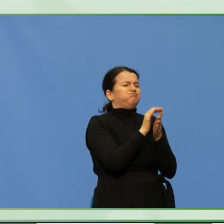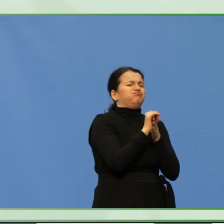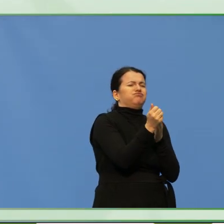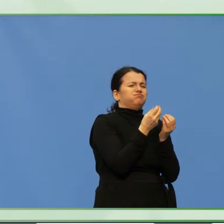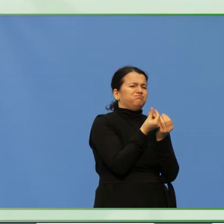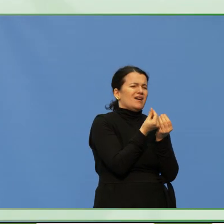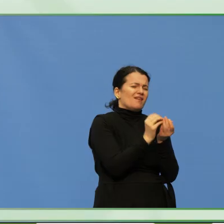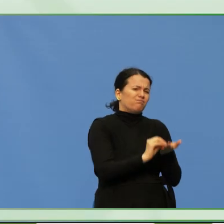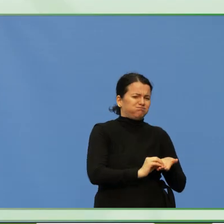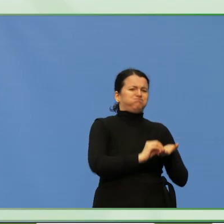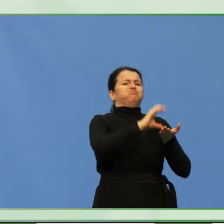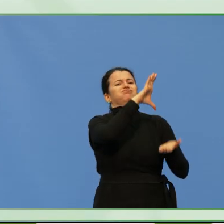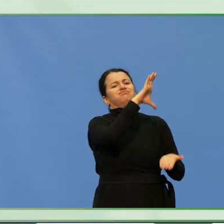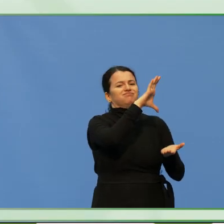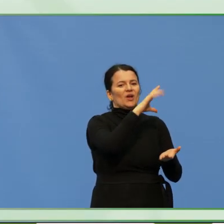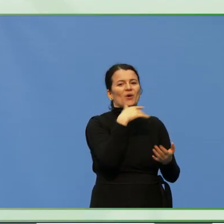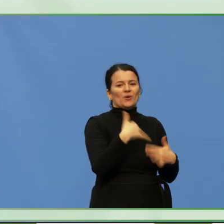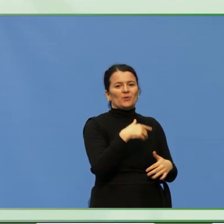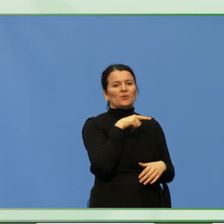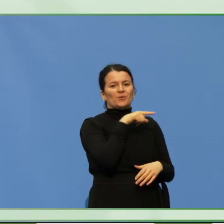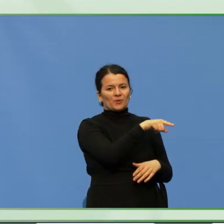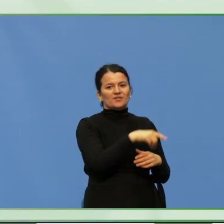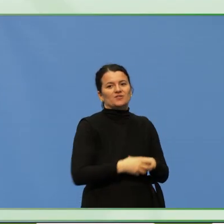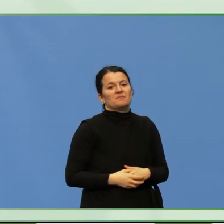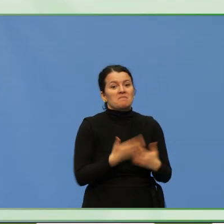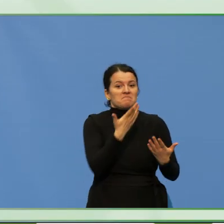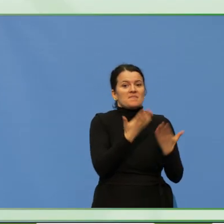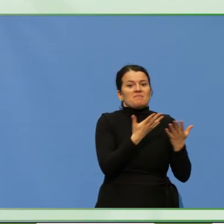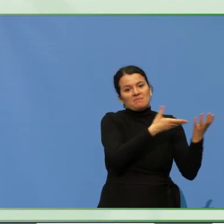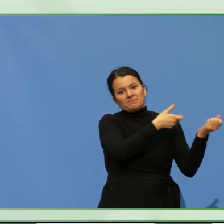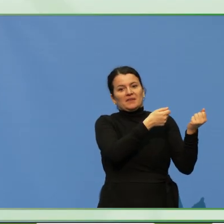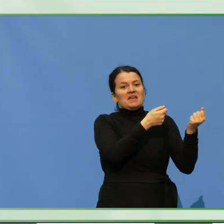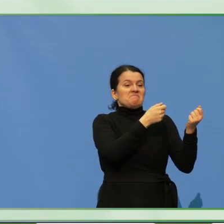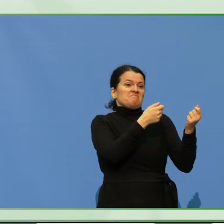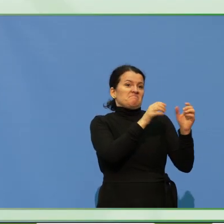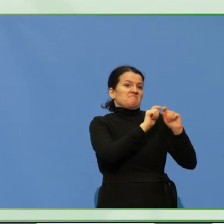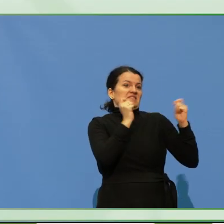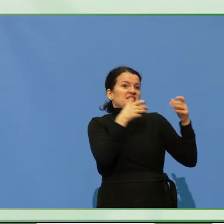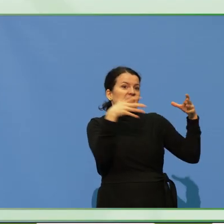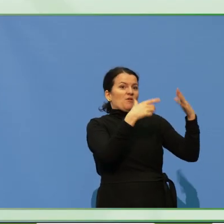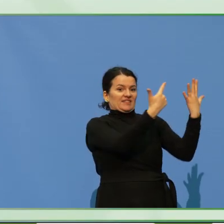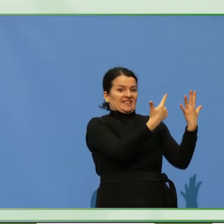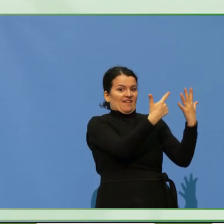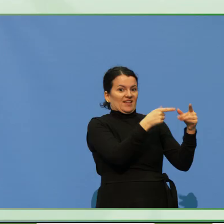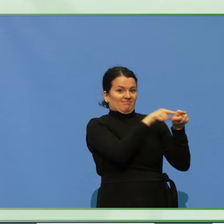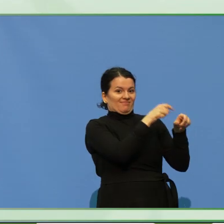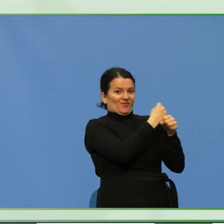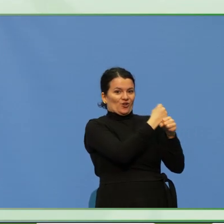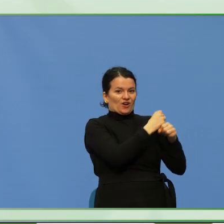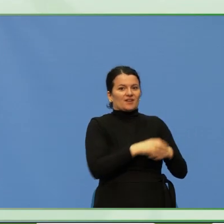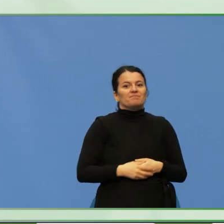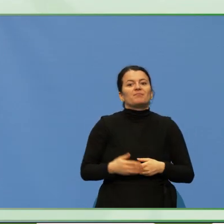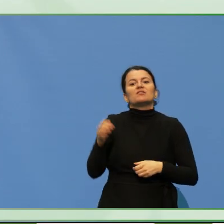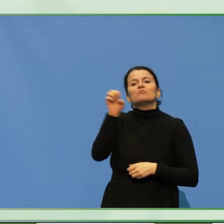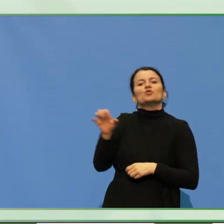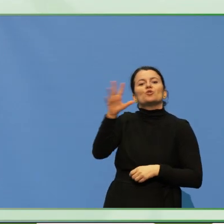Because I've been fortunate to meet lots of people this week and be really inspired by the work that they're doing. And somebody asked me a question of, great, you